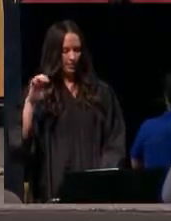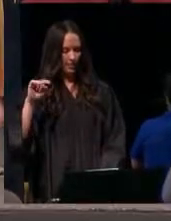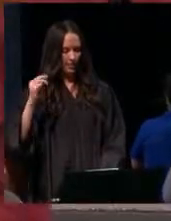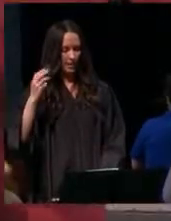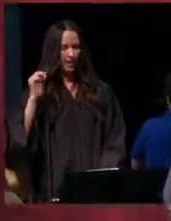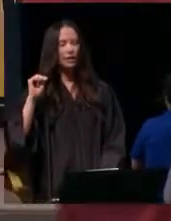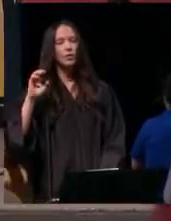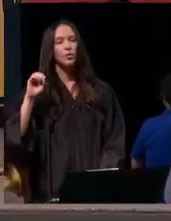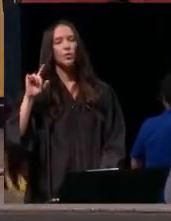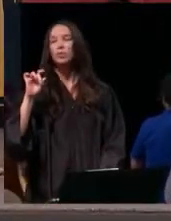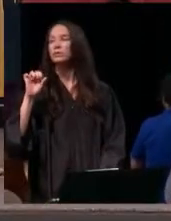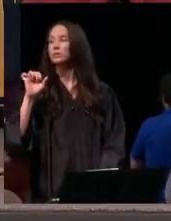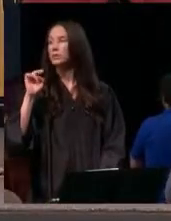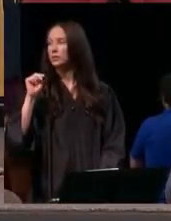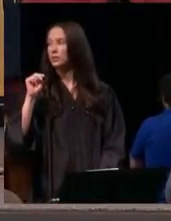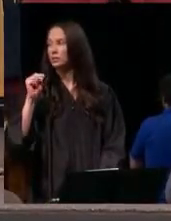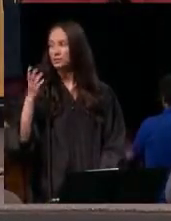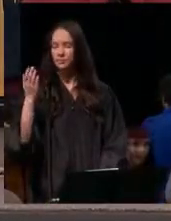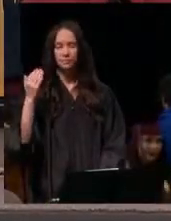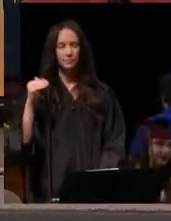Ethan Olson.